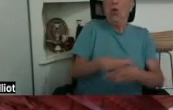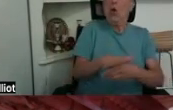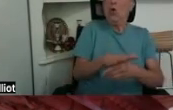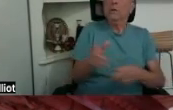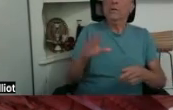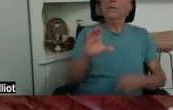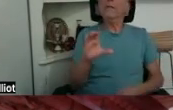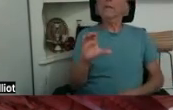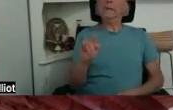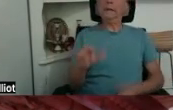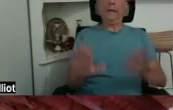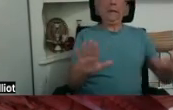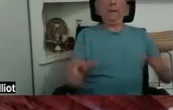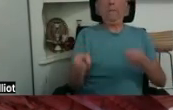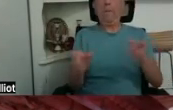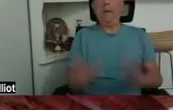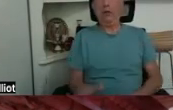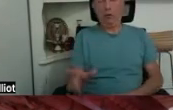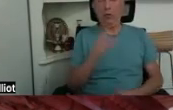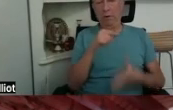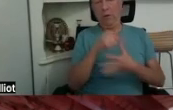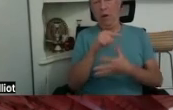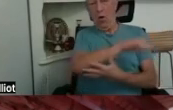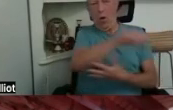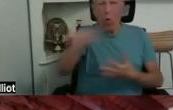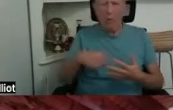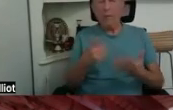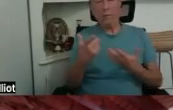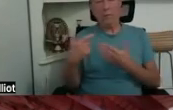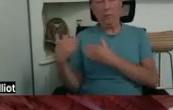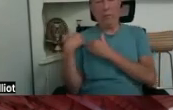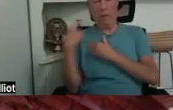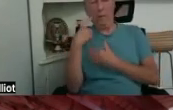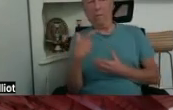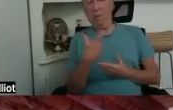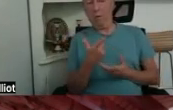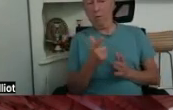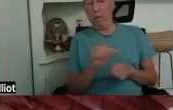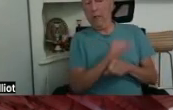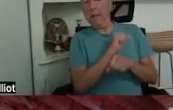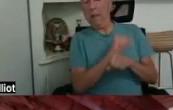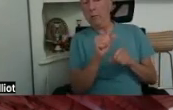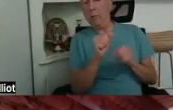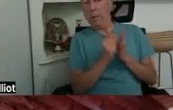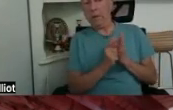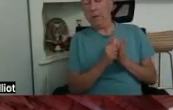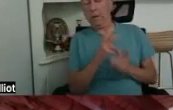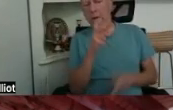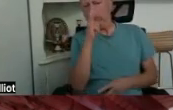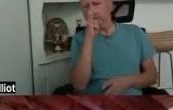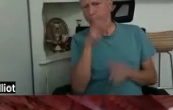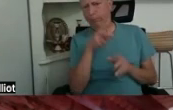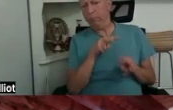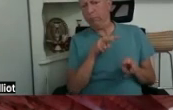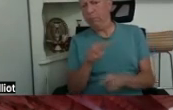manager. So it's really important for you to understand that these laws are strictly